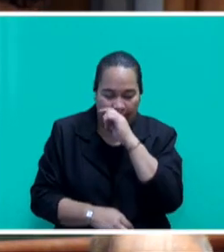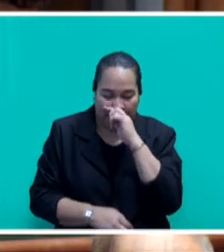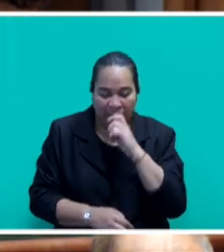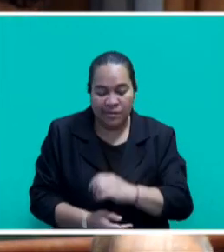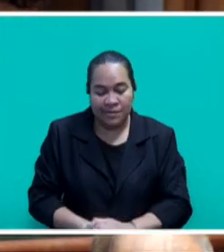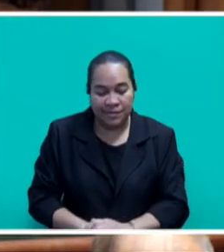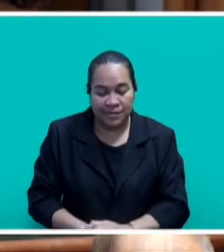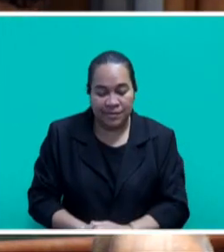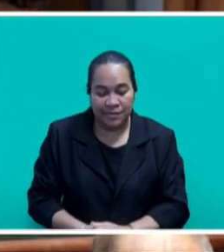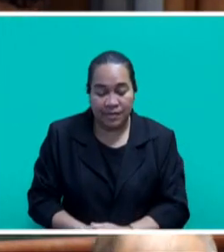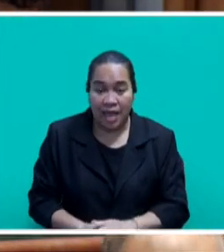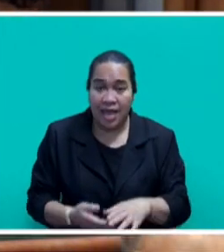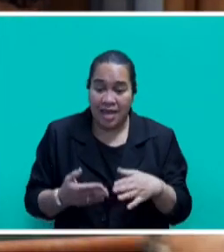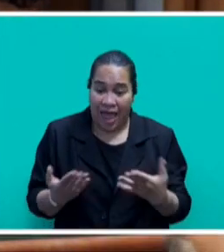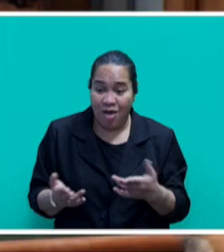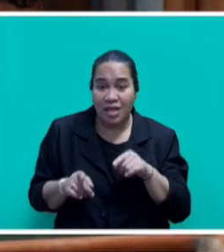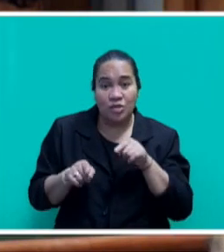as a way of boosting